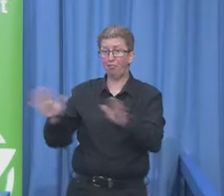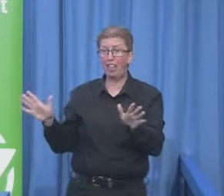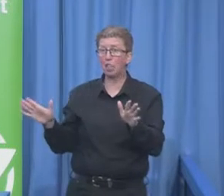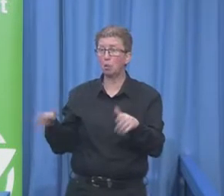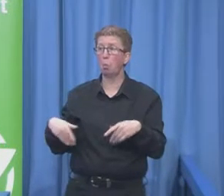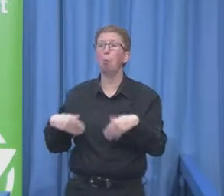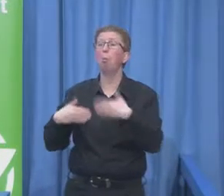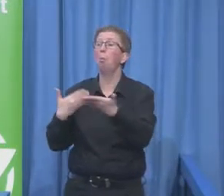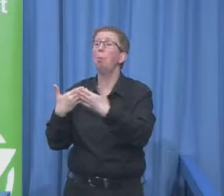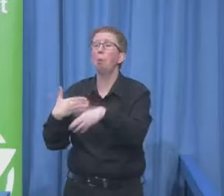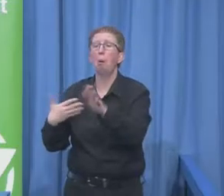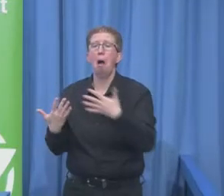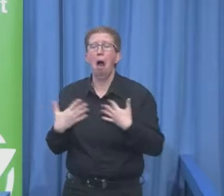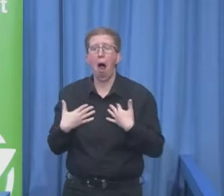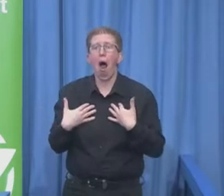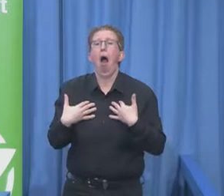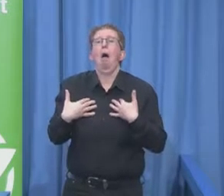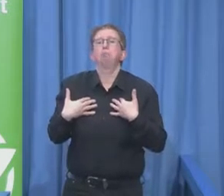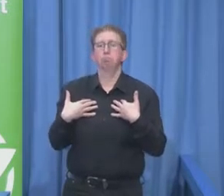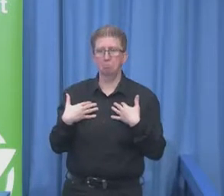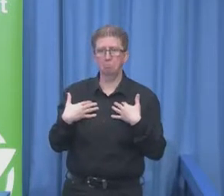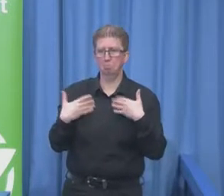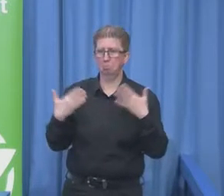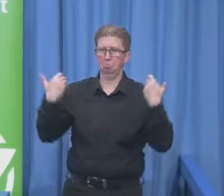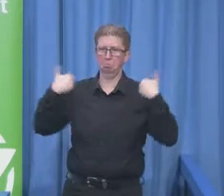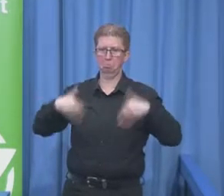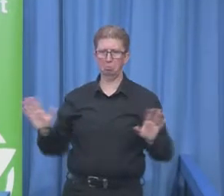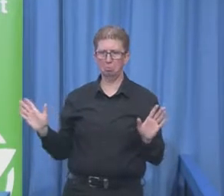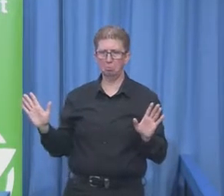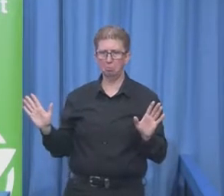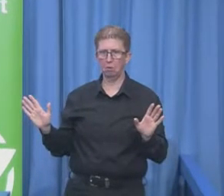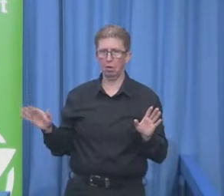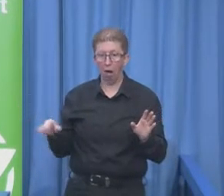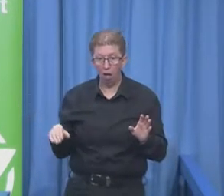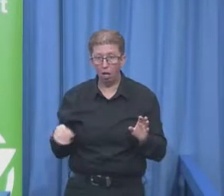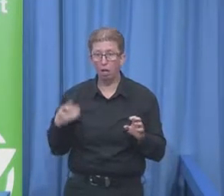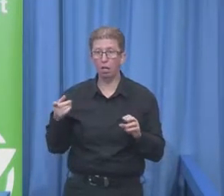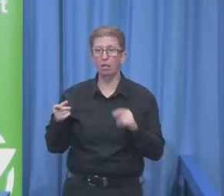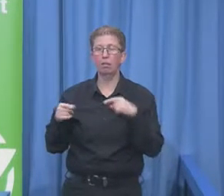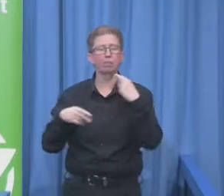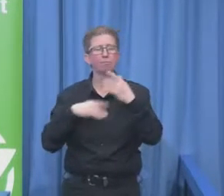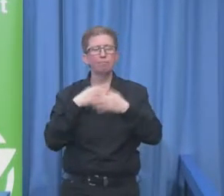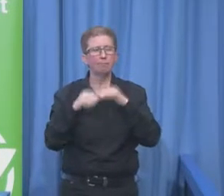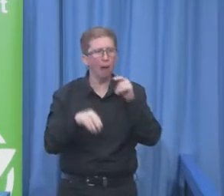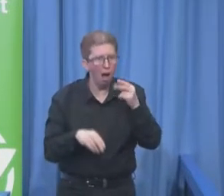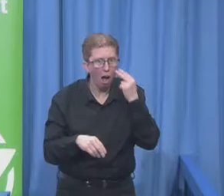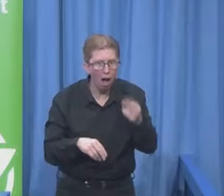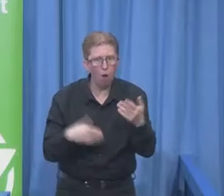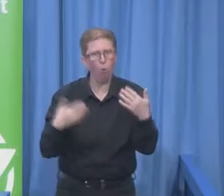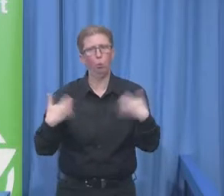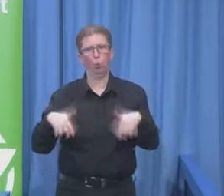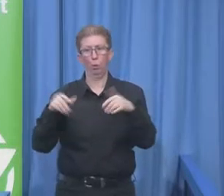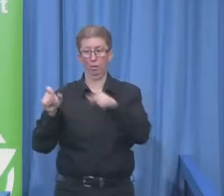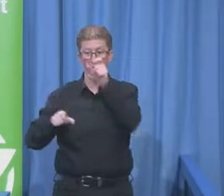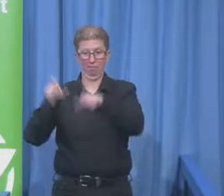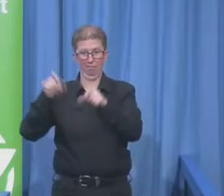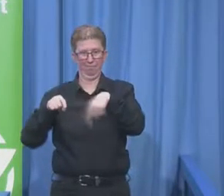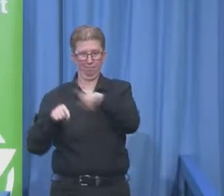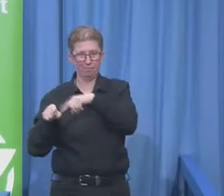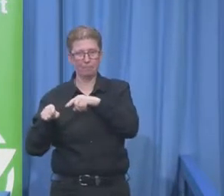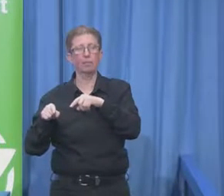Can you imagine that? A very big technical institute with more than 1,000 students, with a lot of machinery,